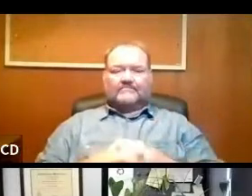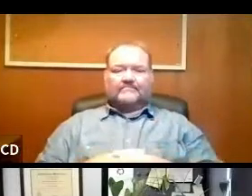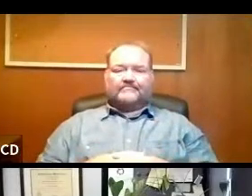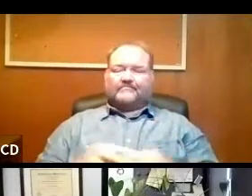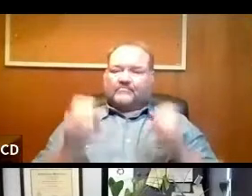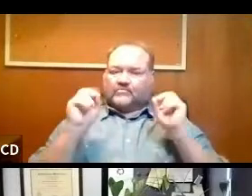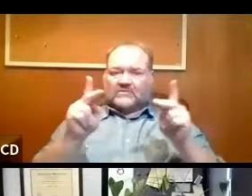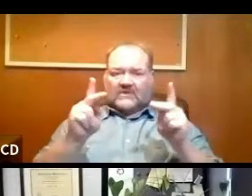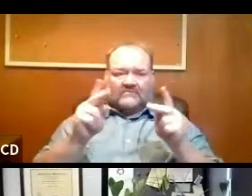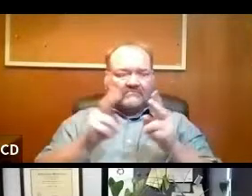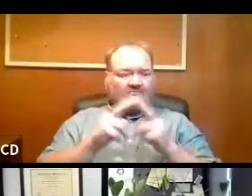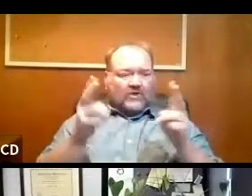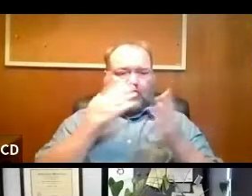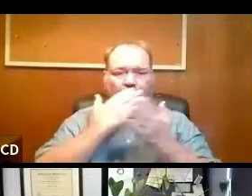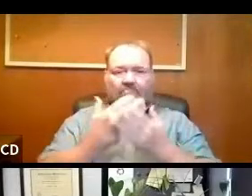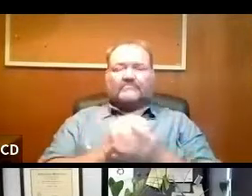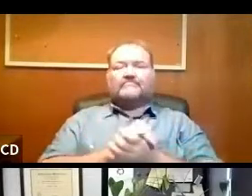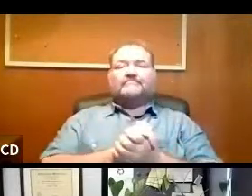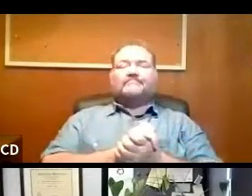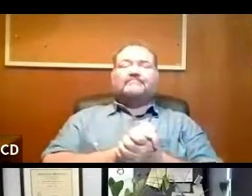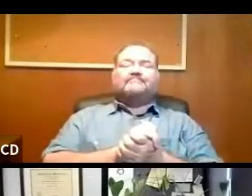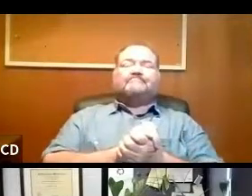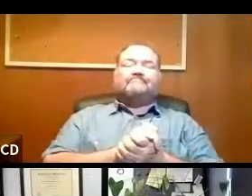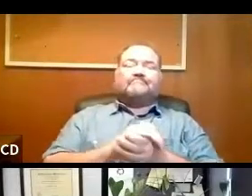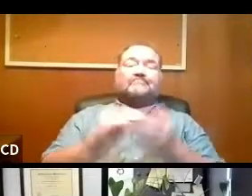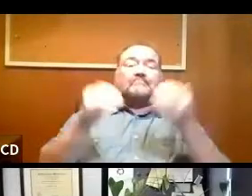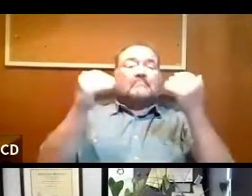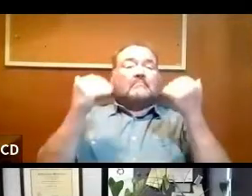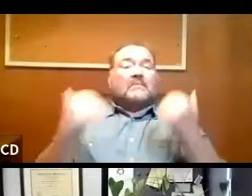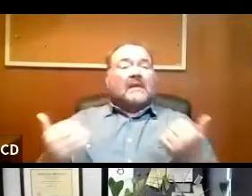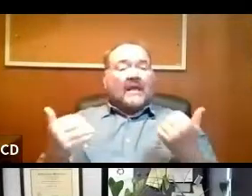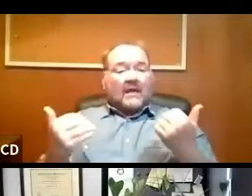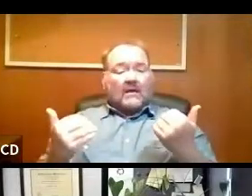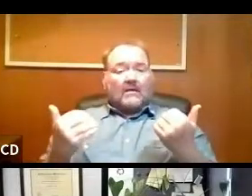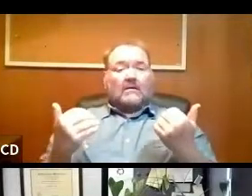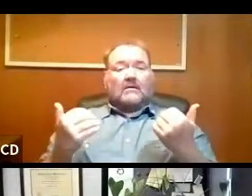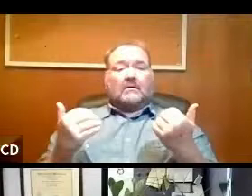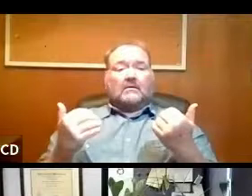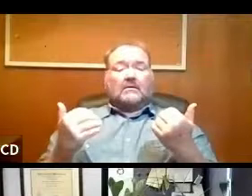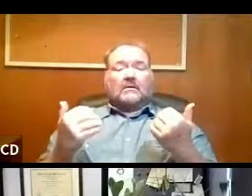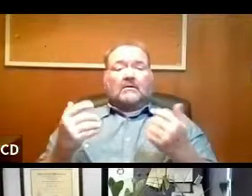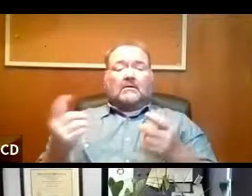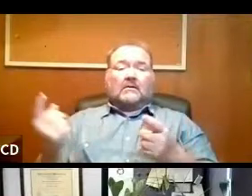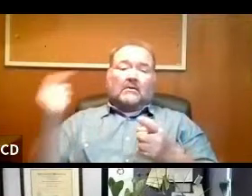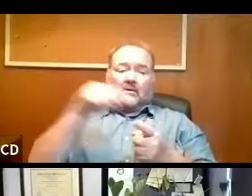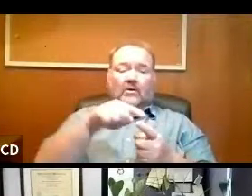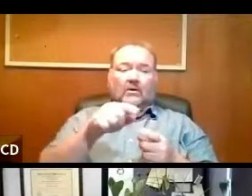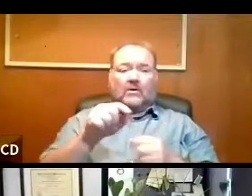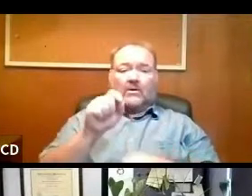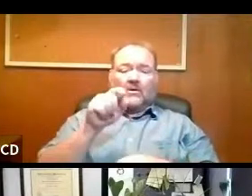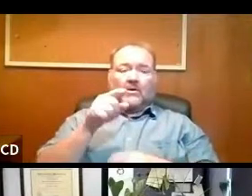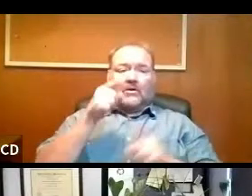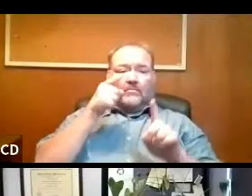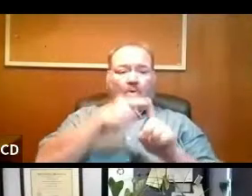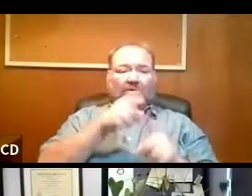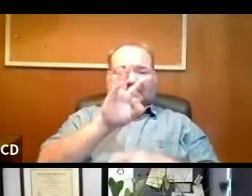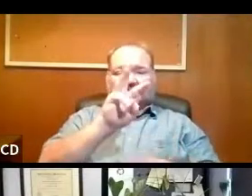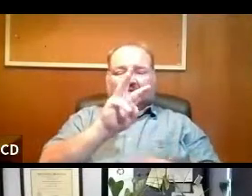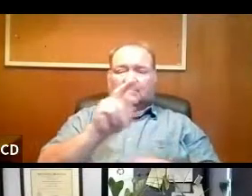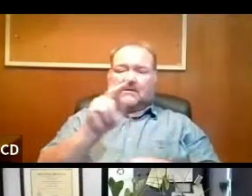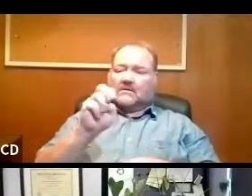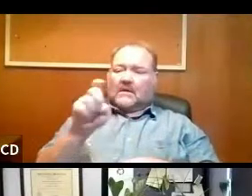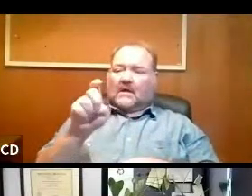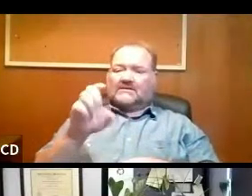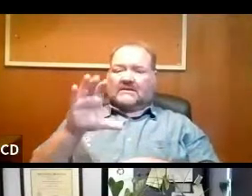Okay, very good. So now going to what was written as point 6 in the agenda, which is Knox County